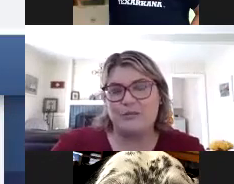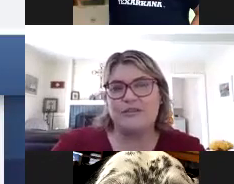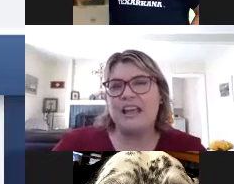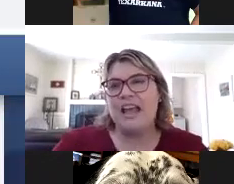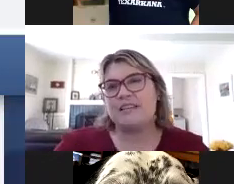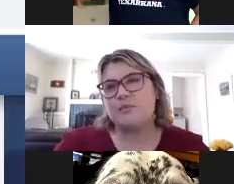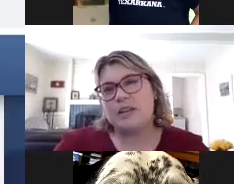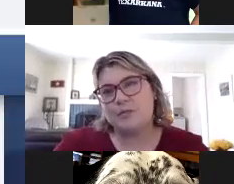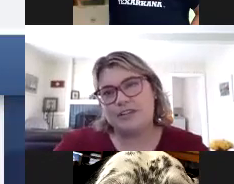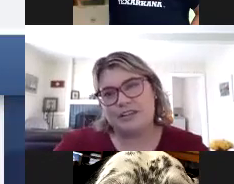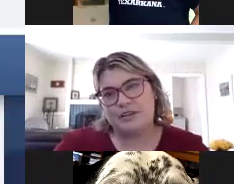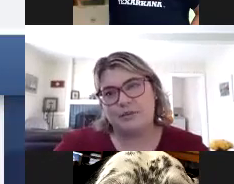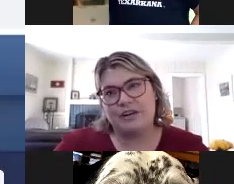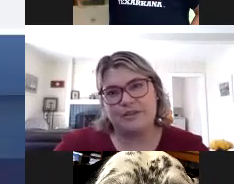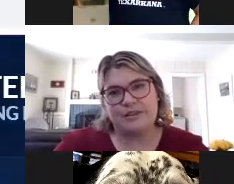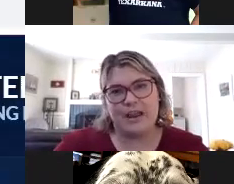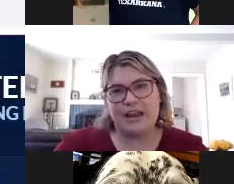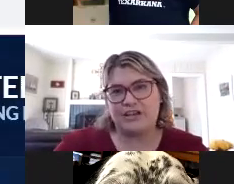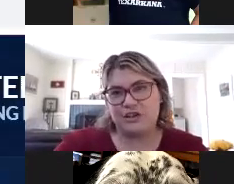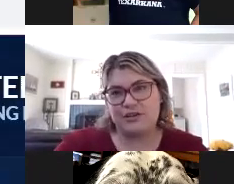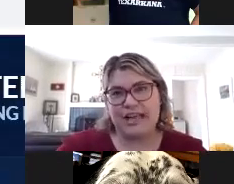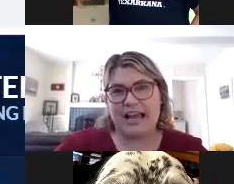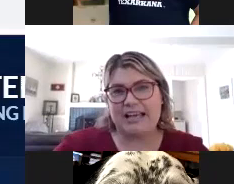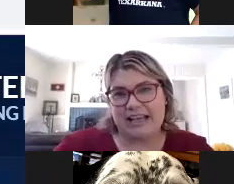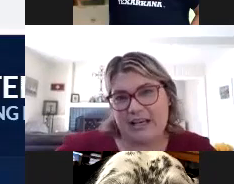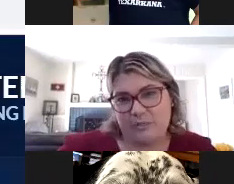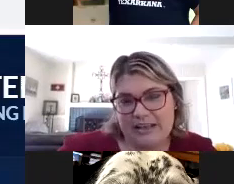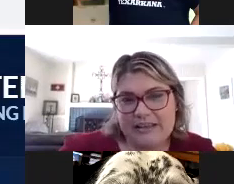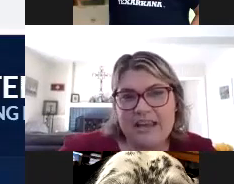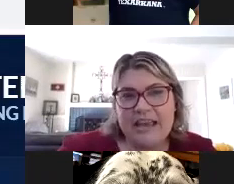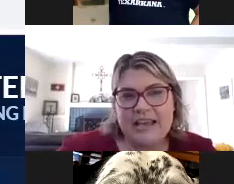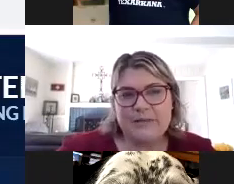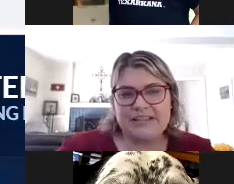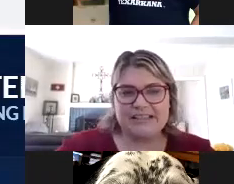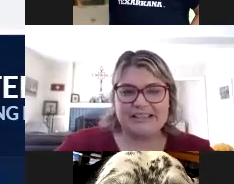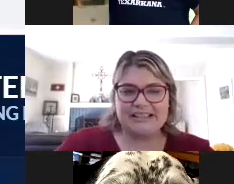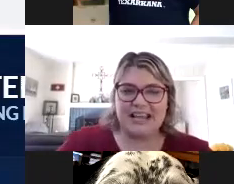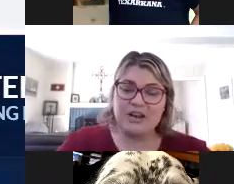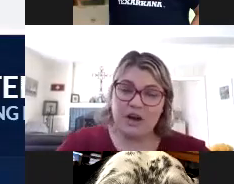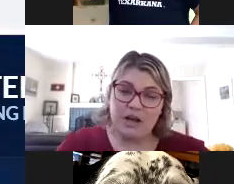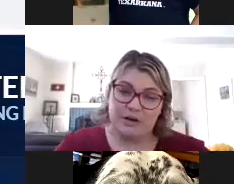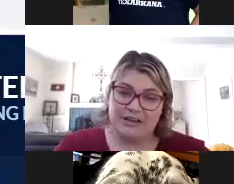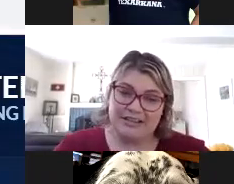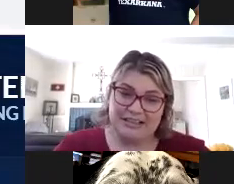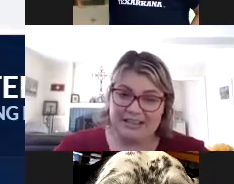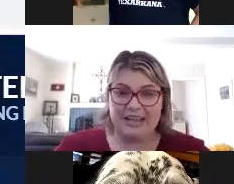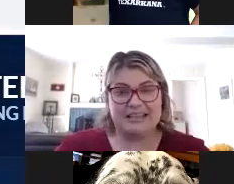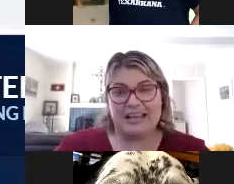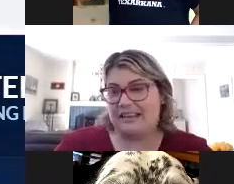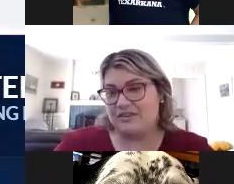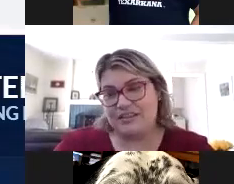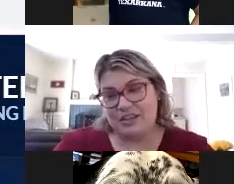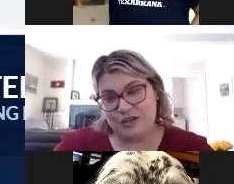should be removed. It's really important to note that one of the reasons why I chose I side with is because this is a nonpartisan think tank